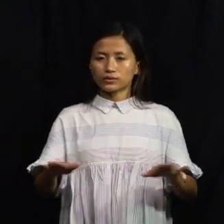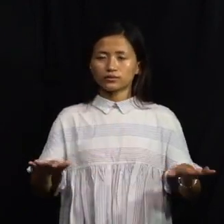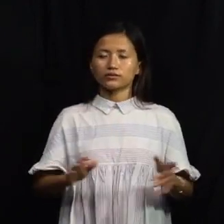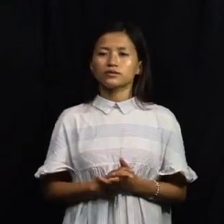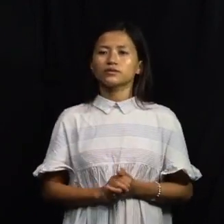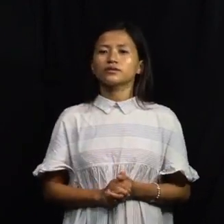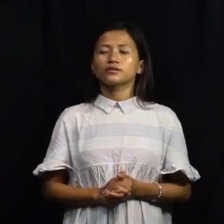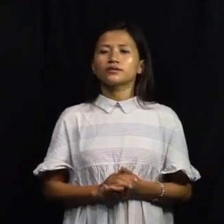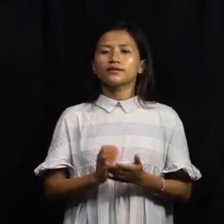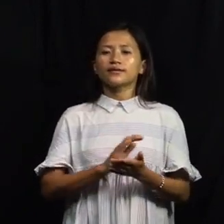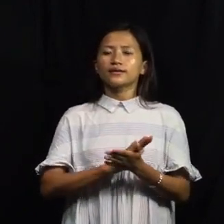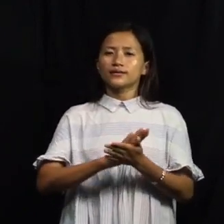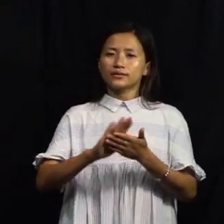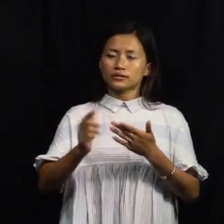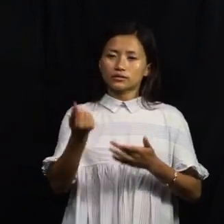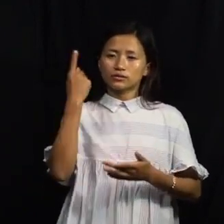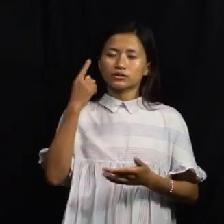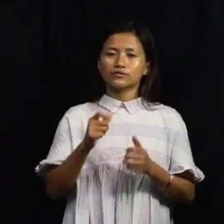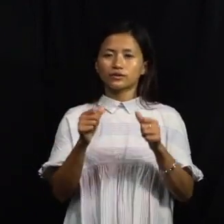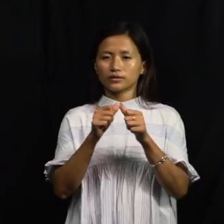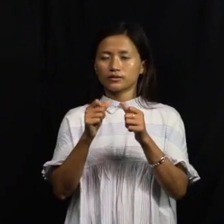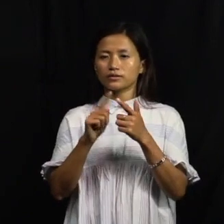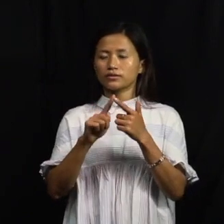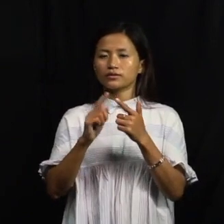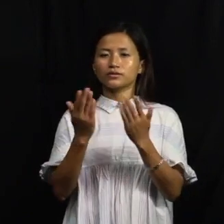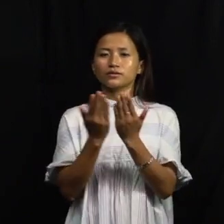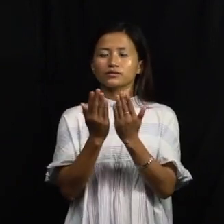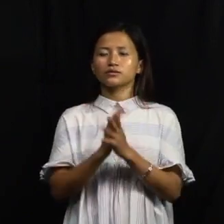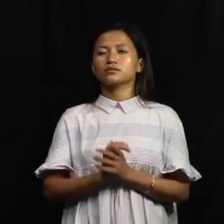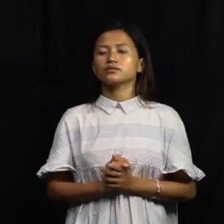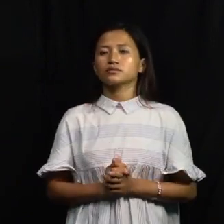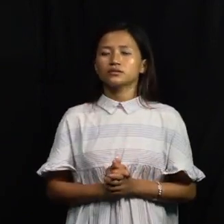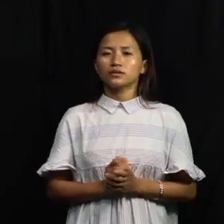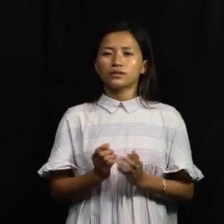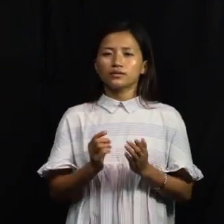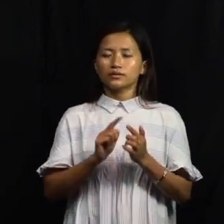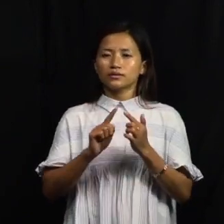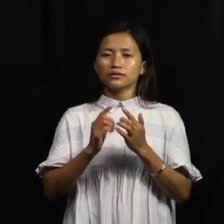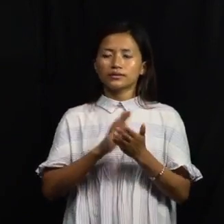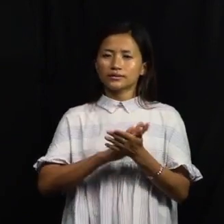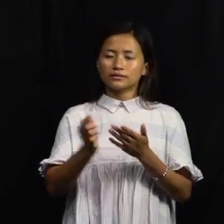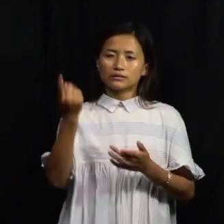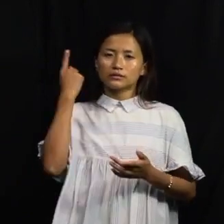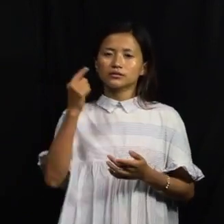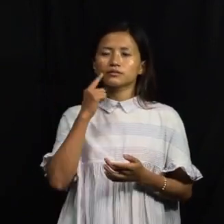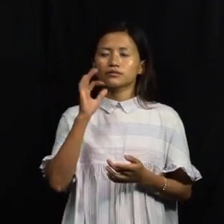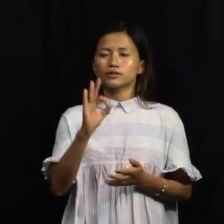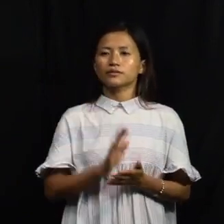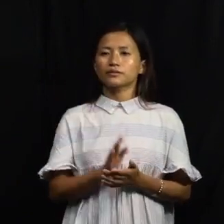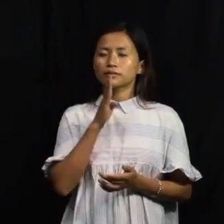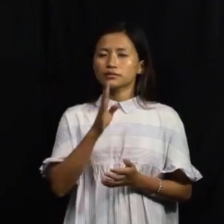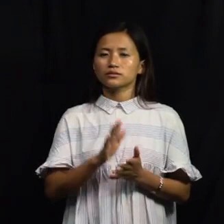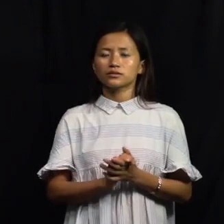then history of education. So now, why is history important? History is important because we